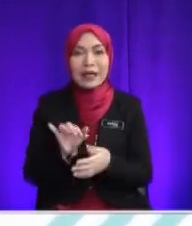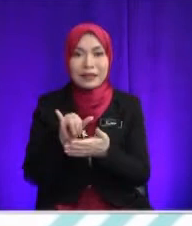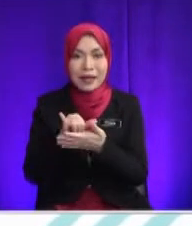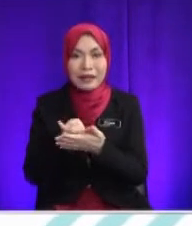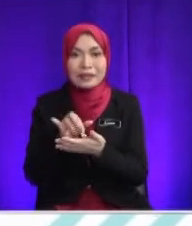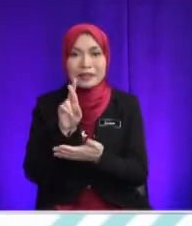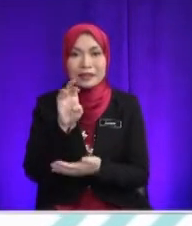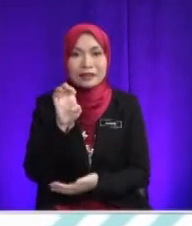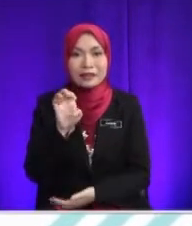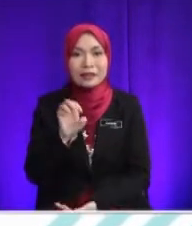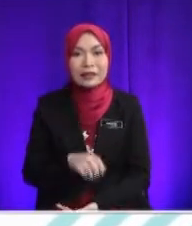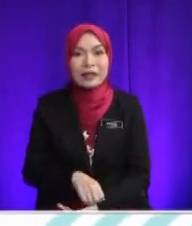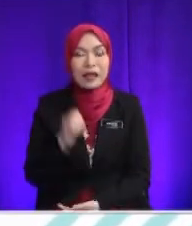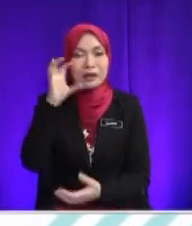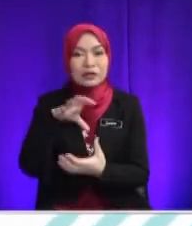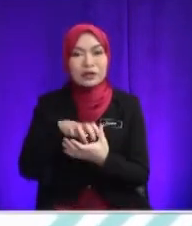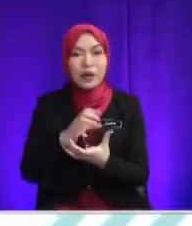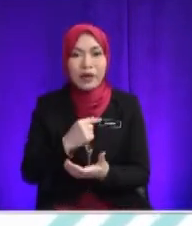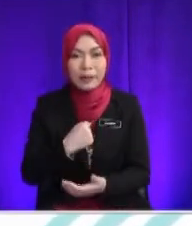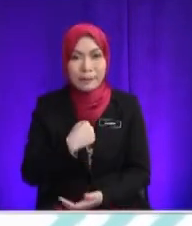Alright, so can we have another volunteer?